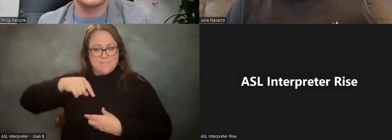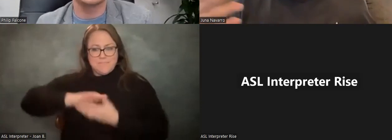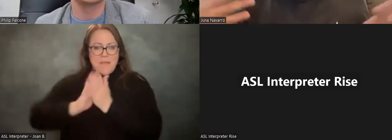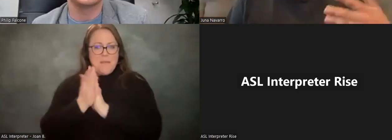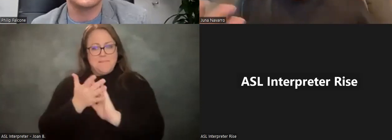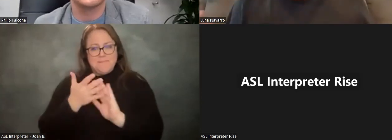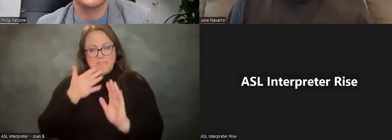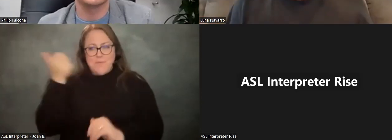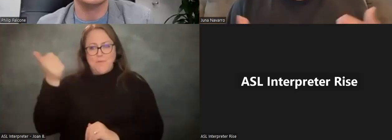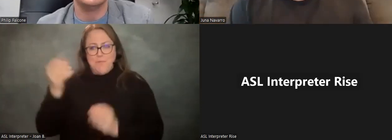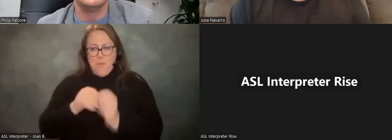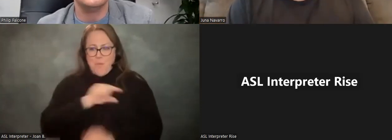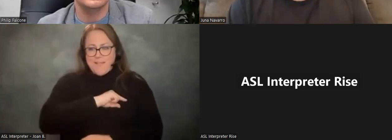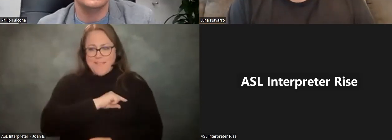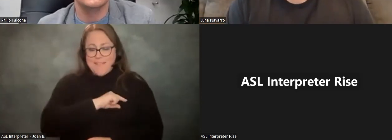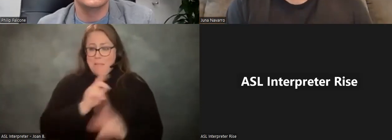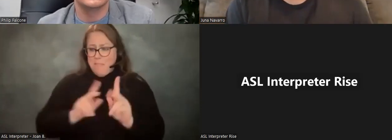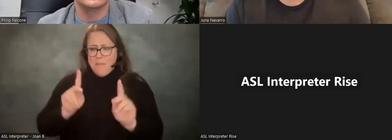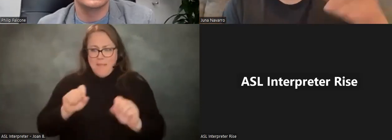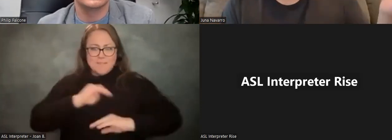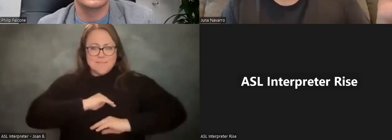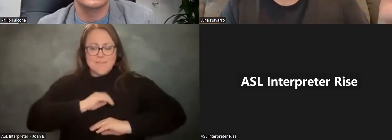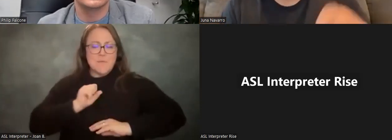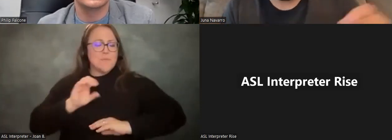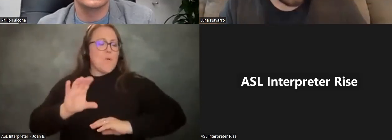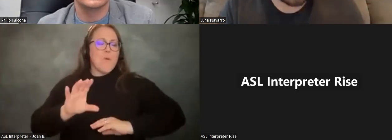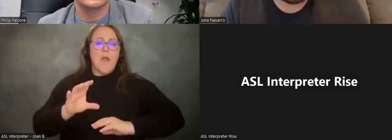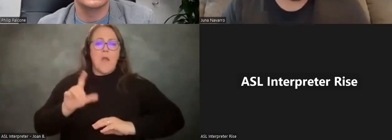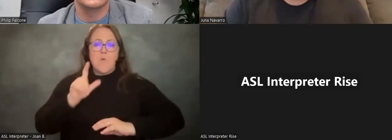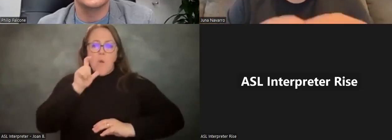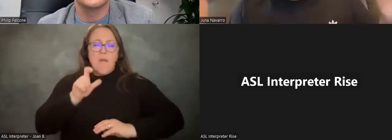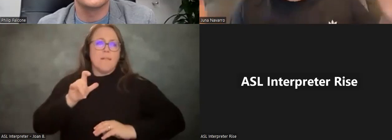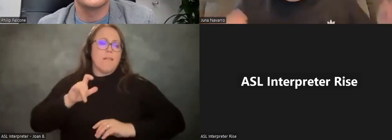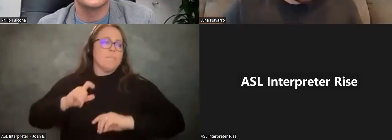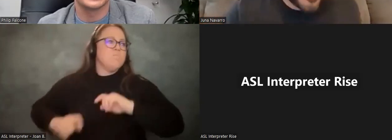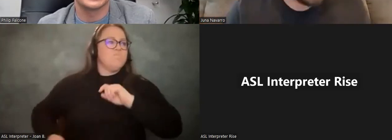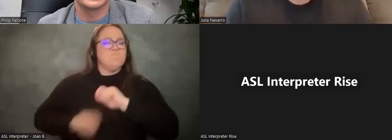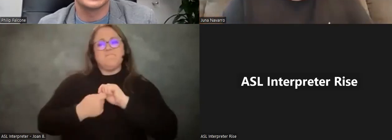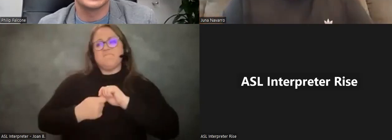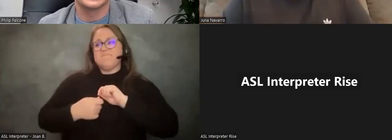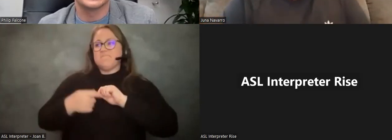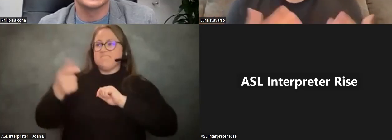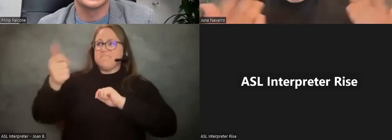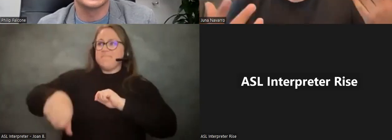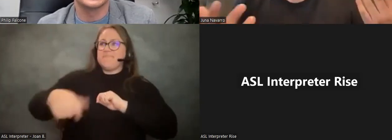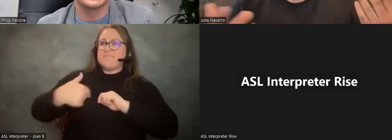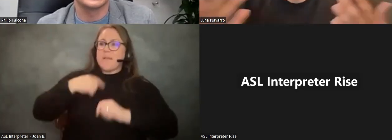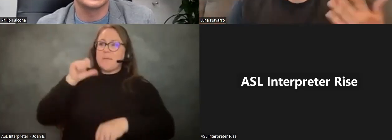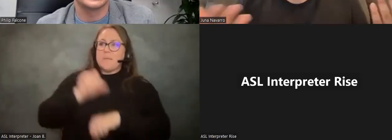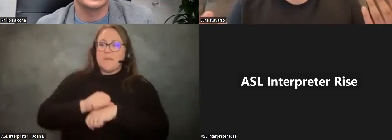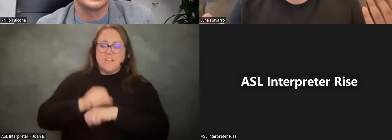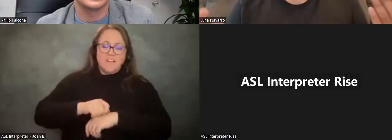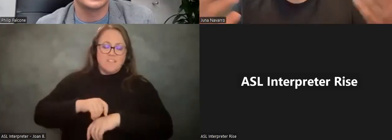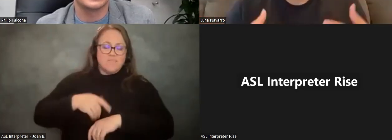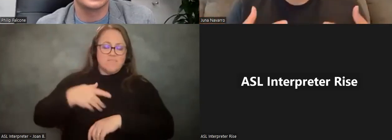work that both people are happy with. So obviously don't just like sabotage it out of like resentment. But again, what it comes